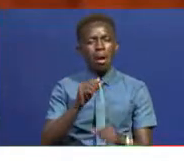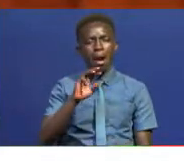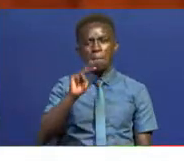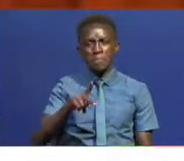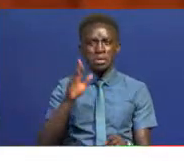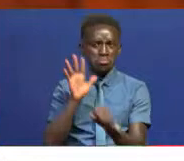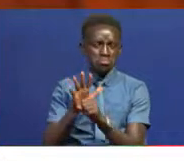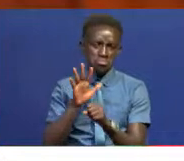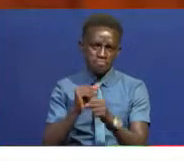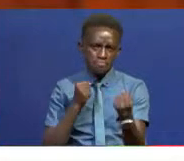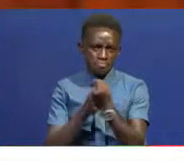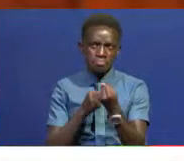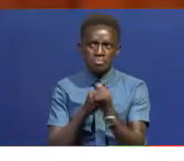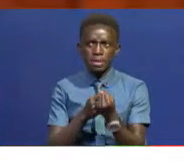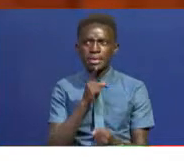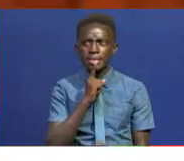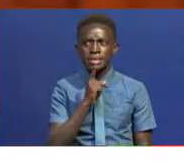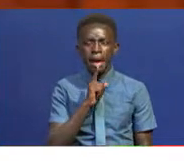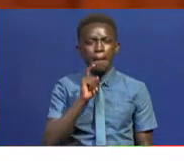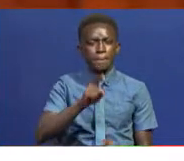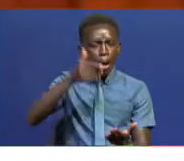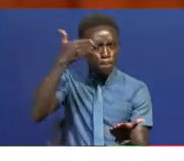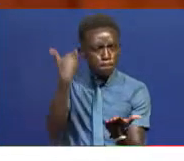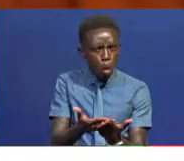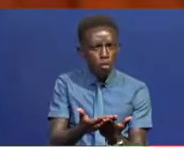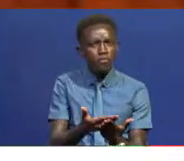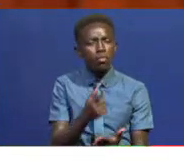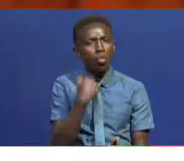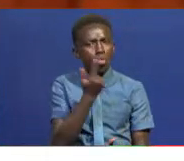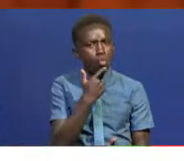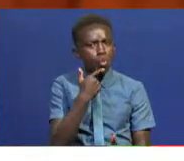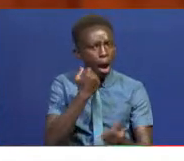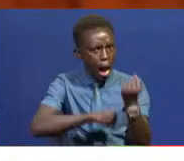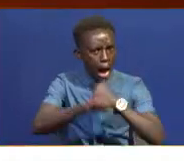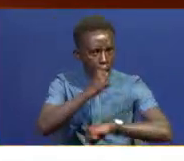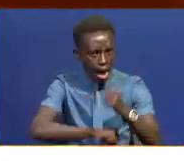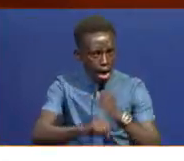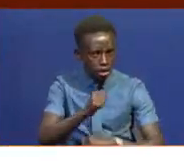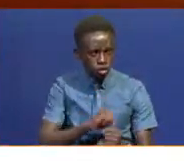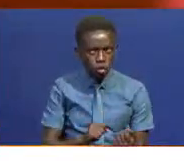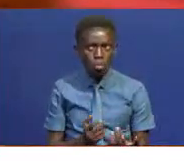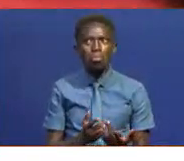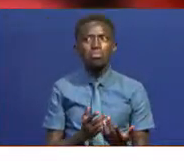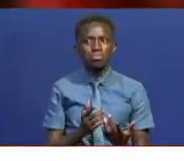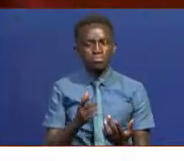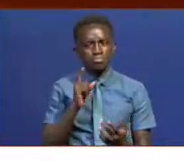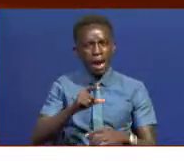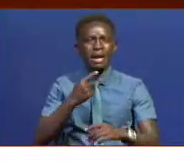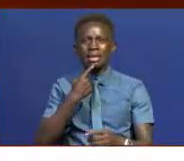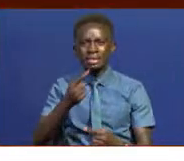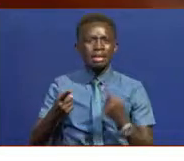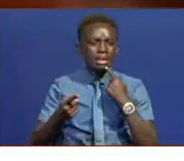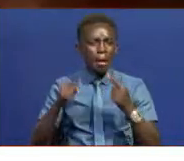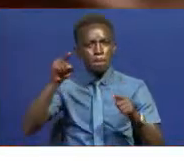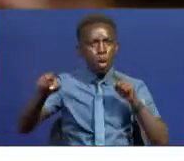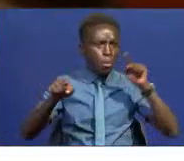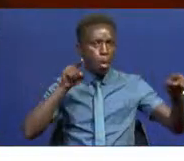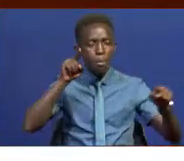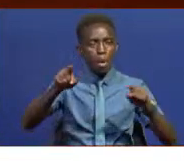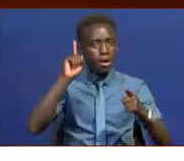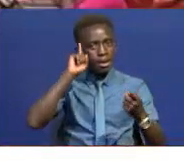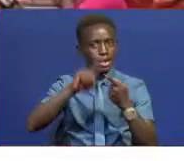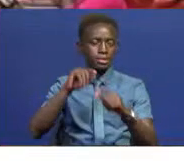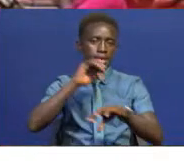proposing to have those proved to have committed the offence resigned to restore confidence in public offices. Additionally, members of